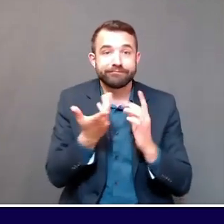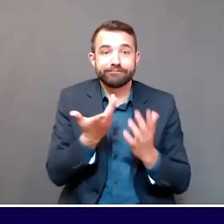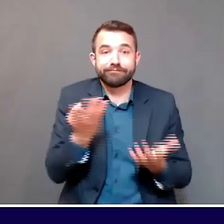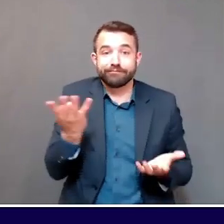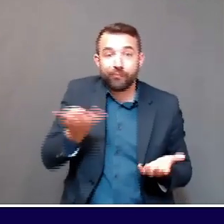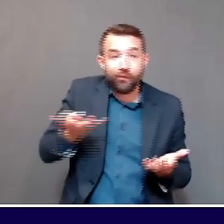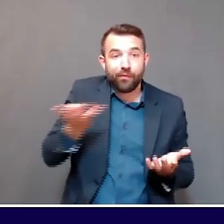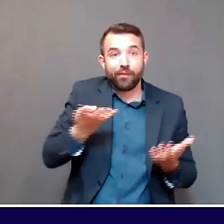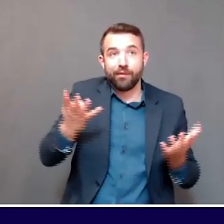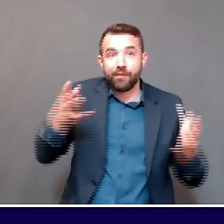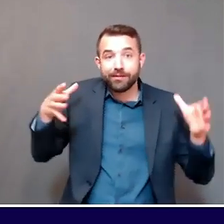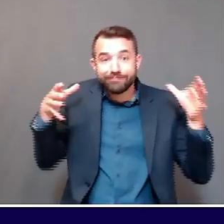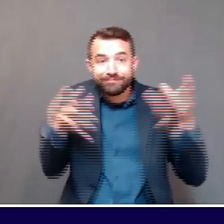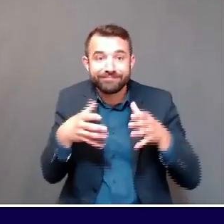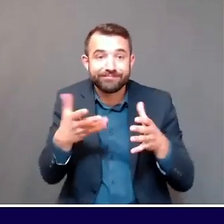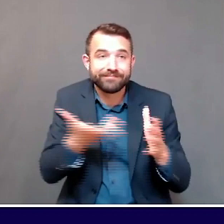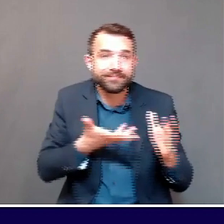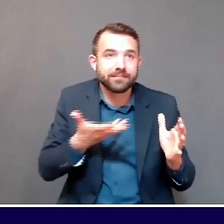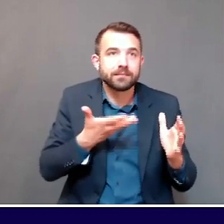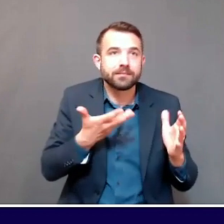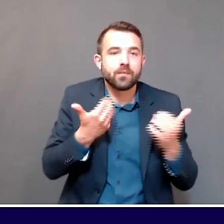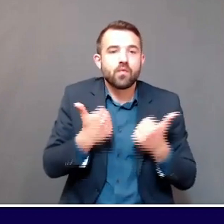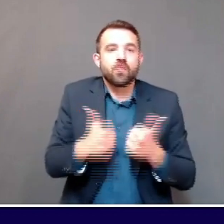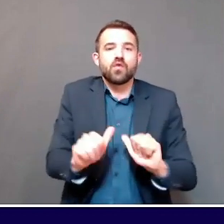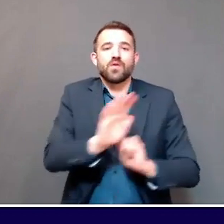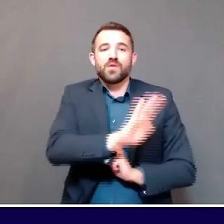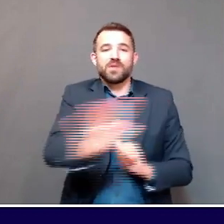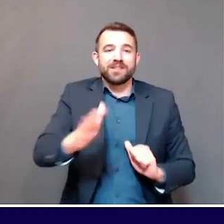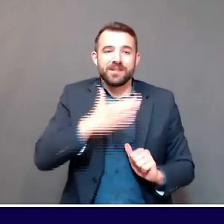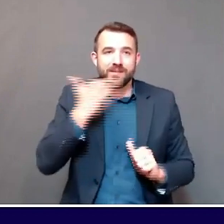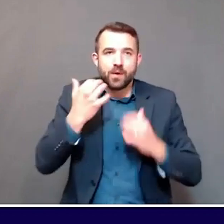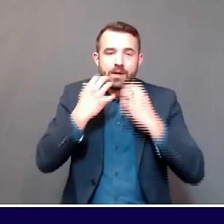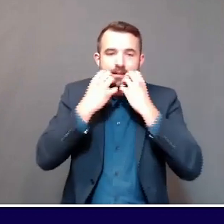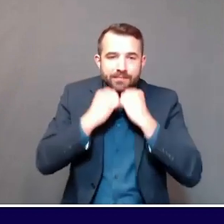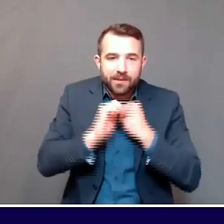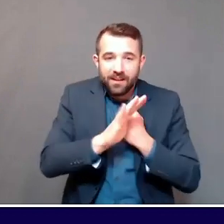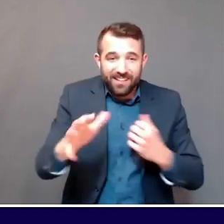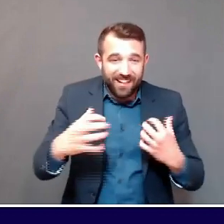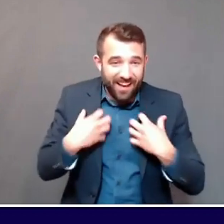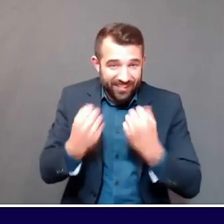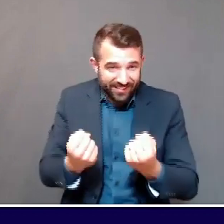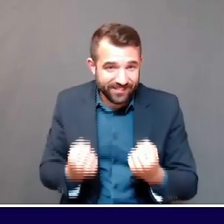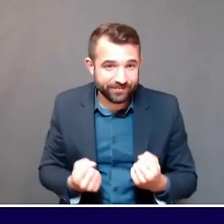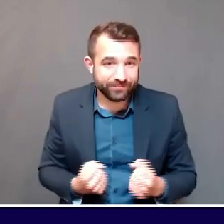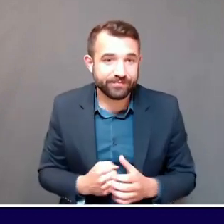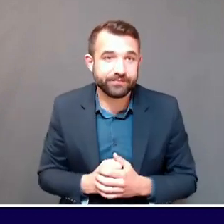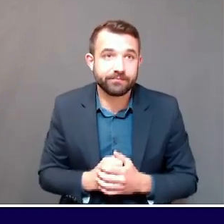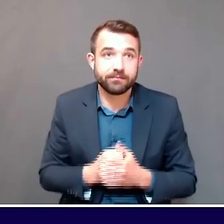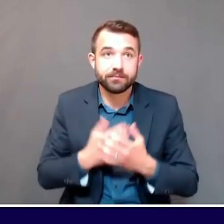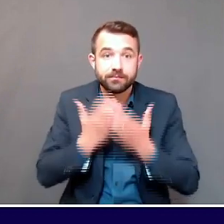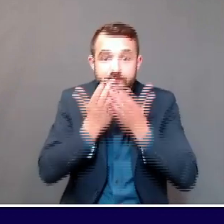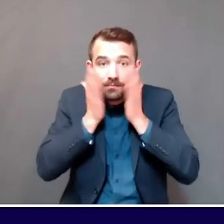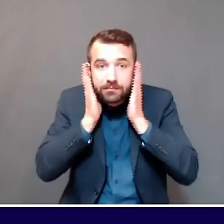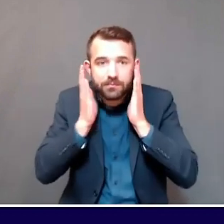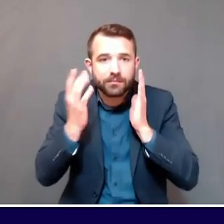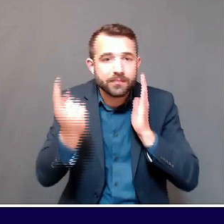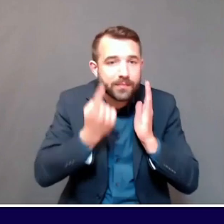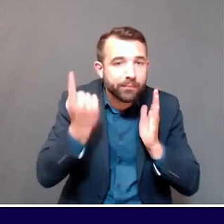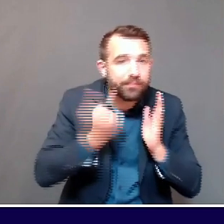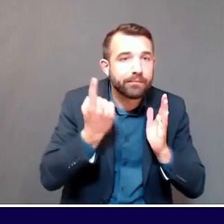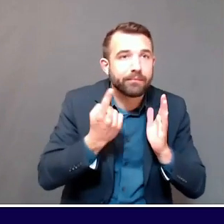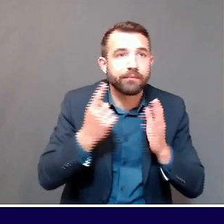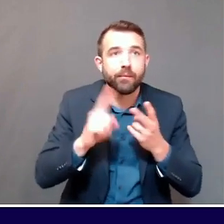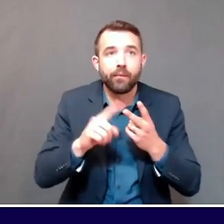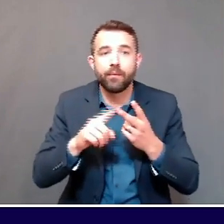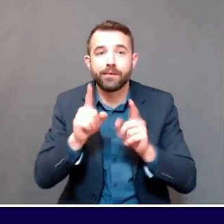do everything you can to take care of your health, be it wearing a face covering or staying apart from one another. One of the